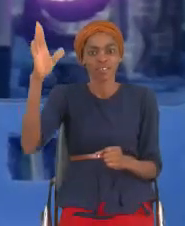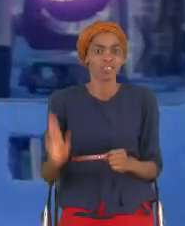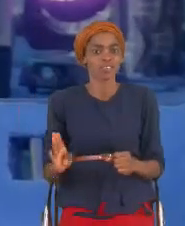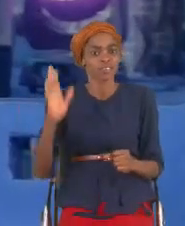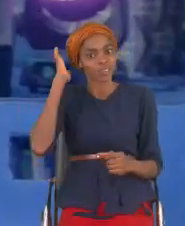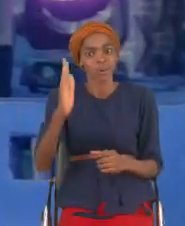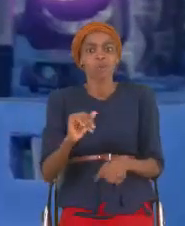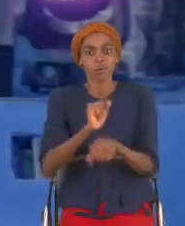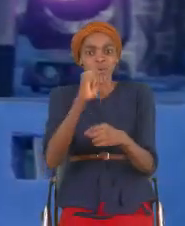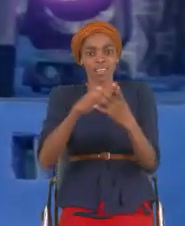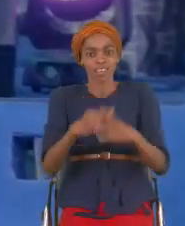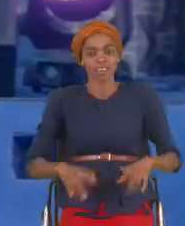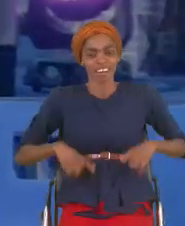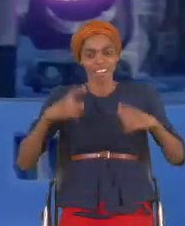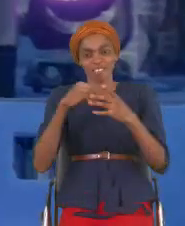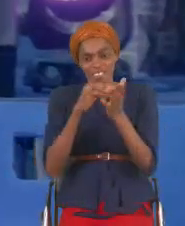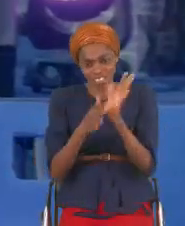work in your life.